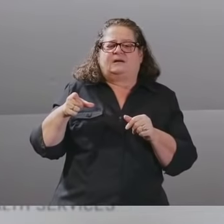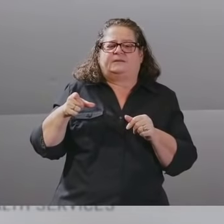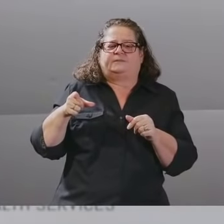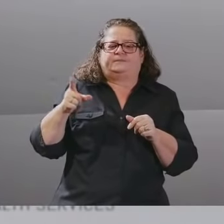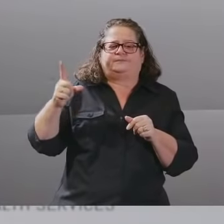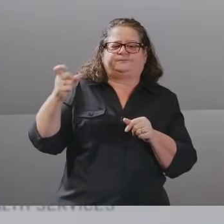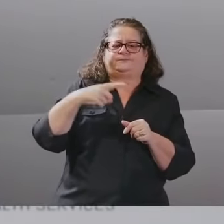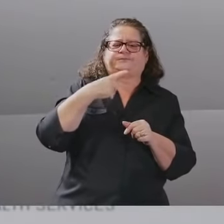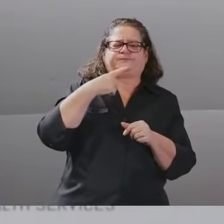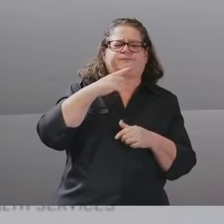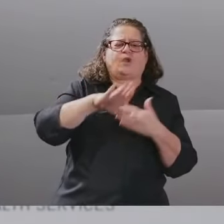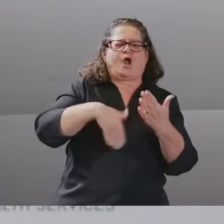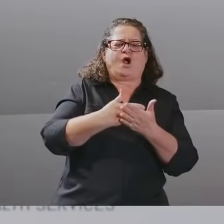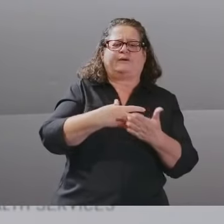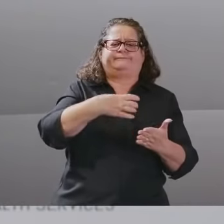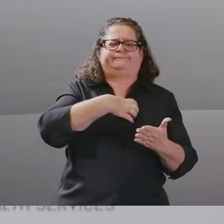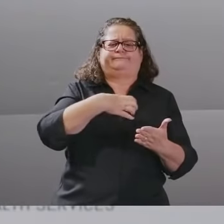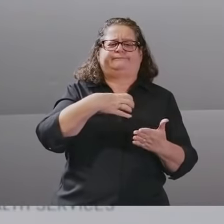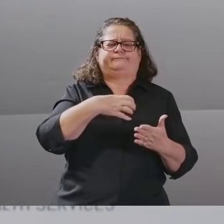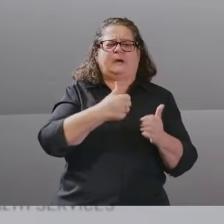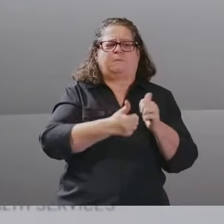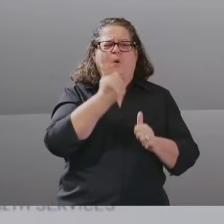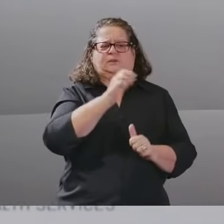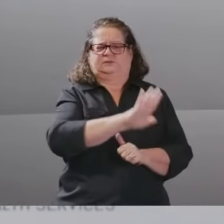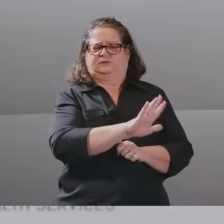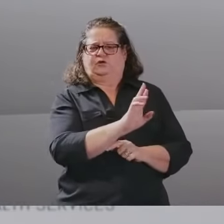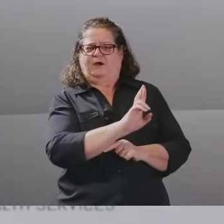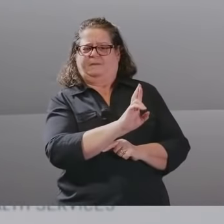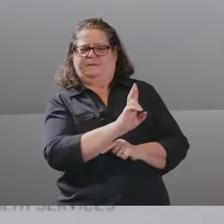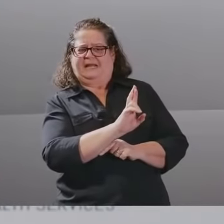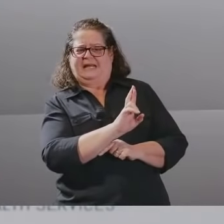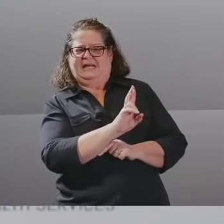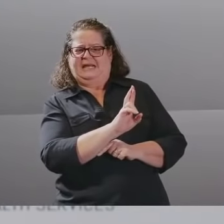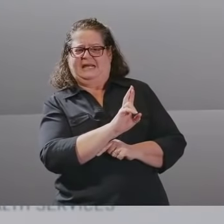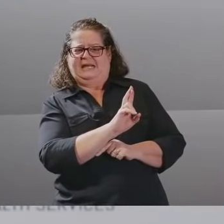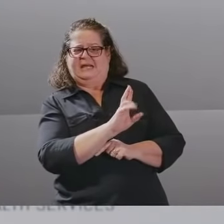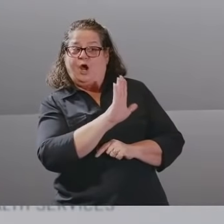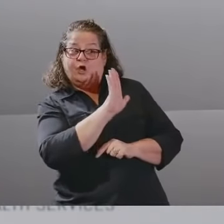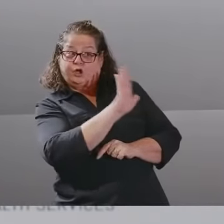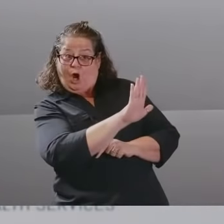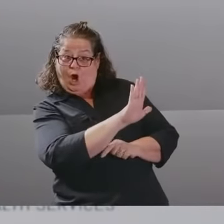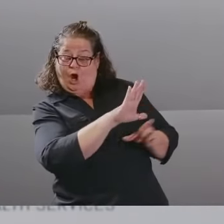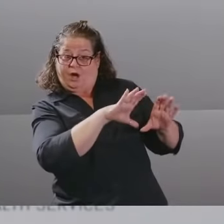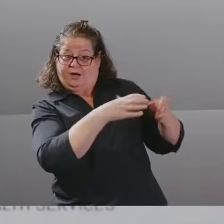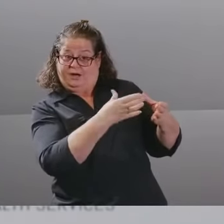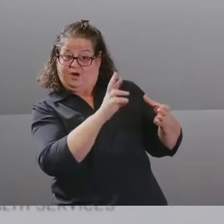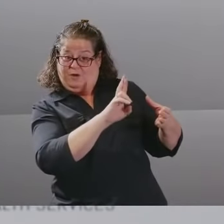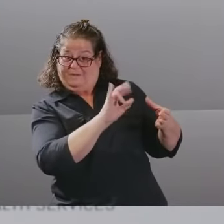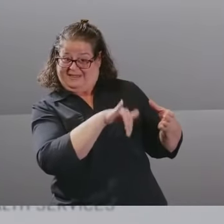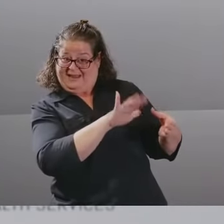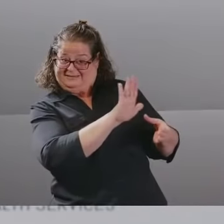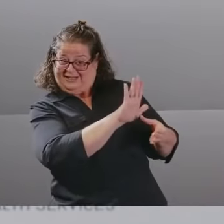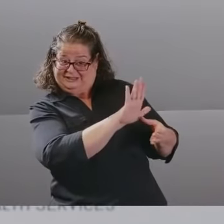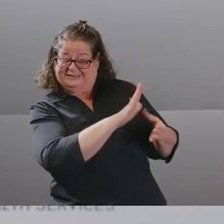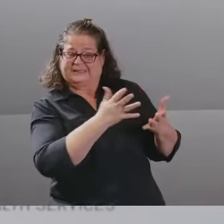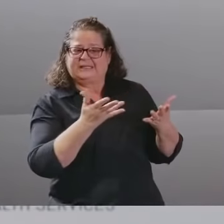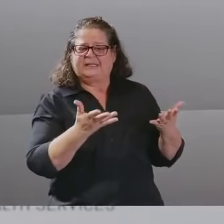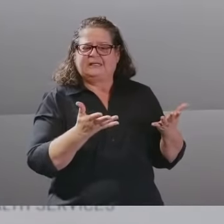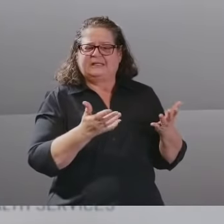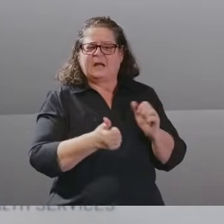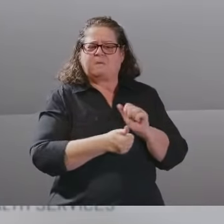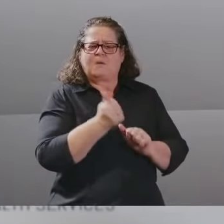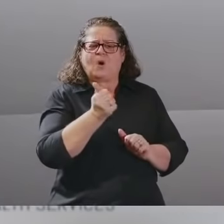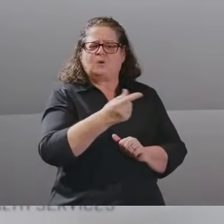Republicans, some members of your party, the party did fairly well. So somehow, are you buying the theory that it was only the